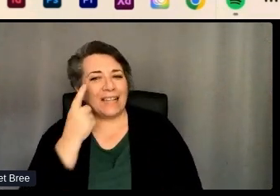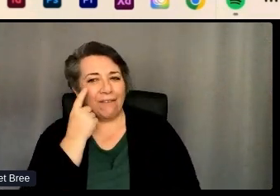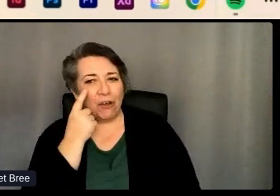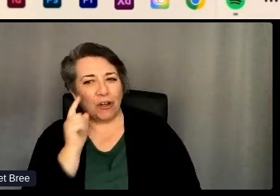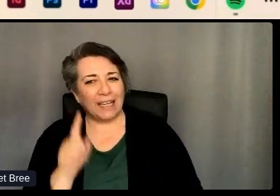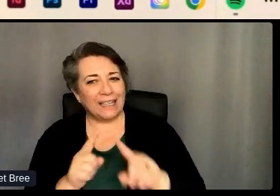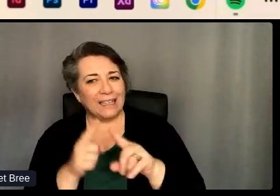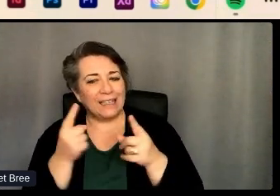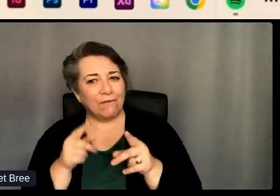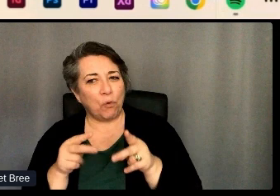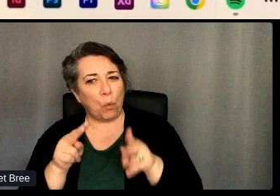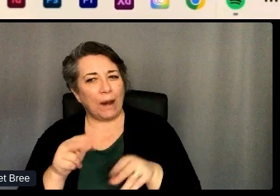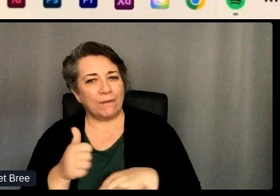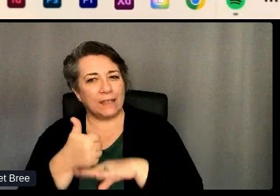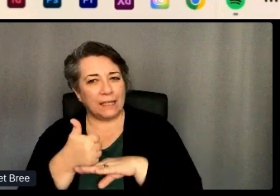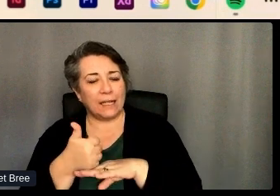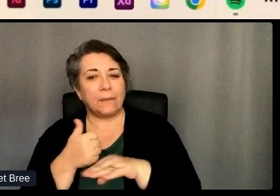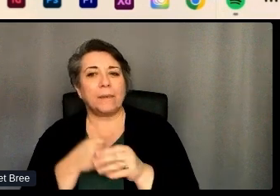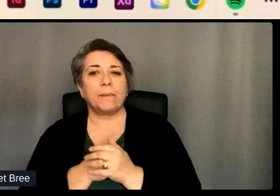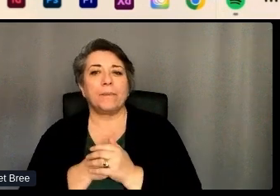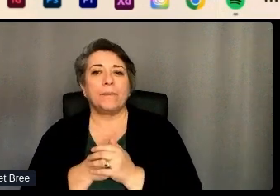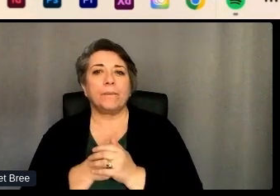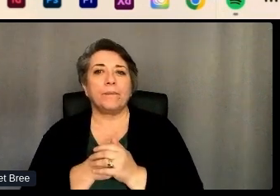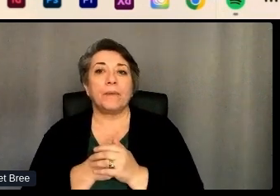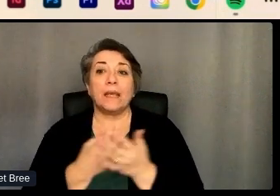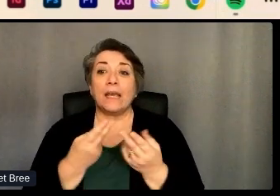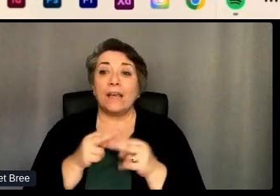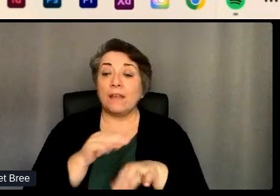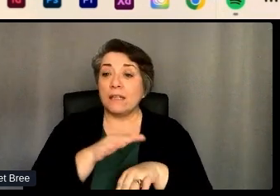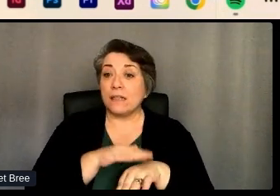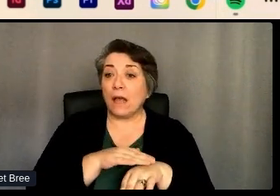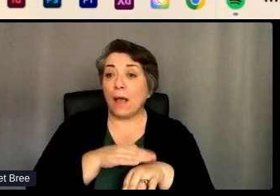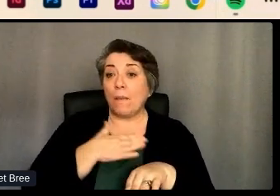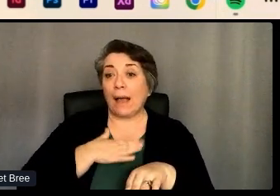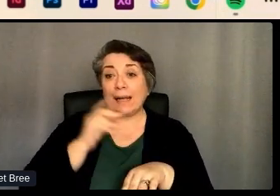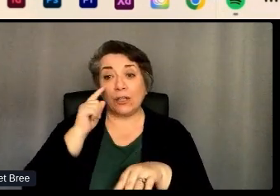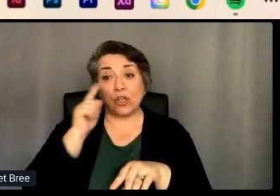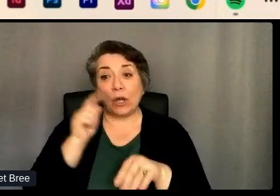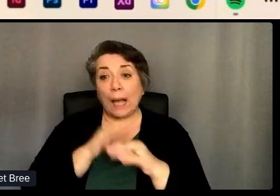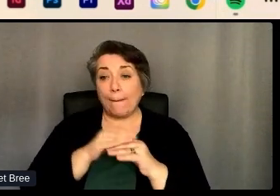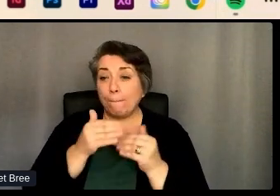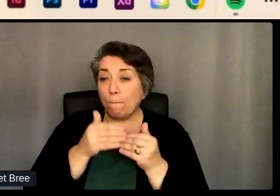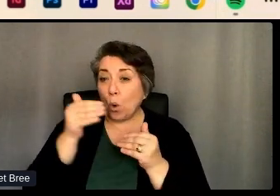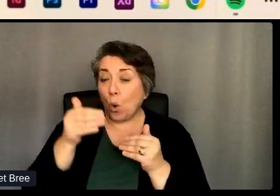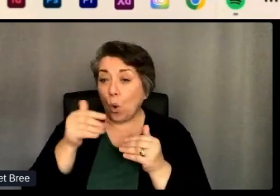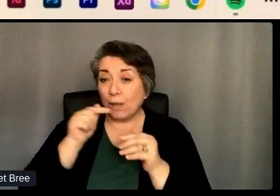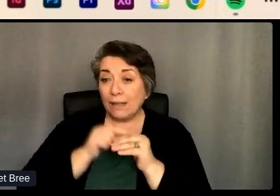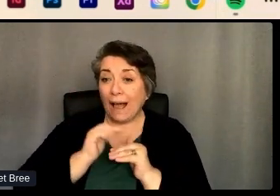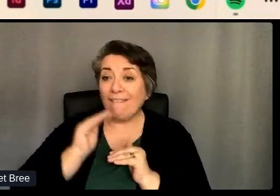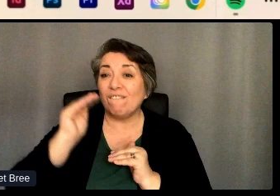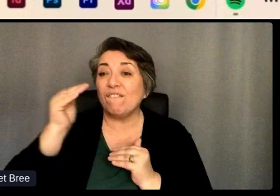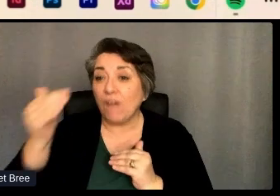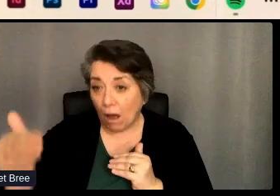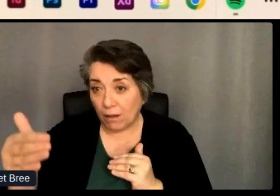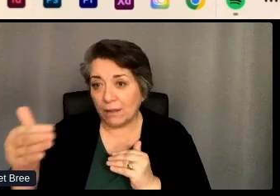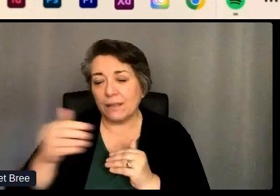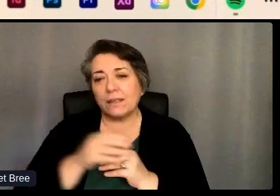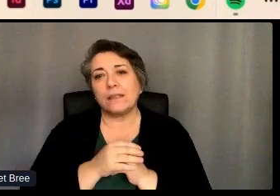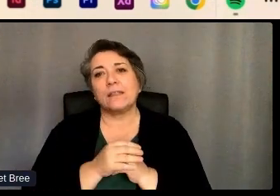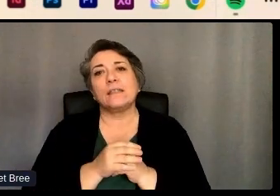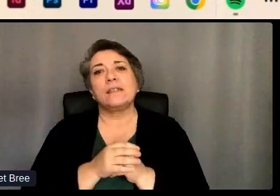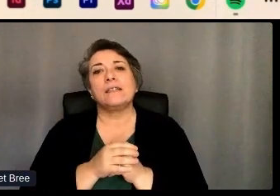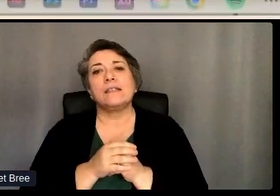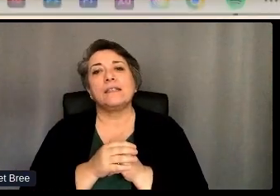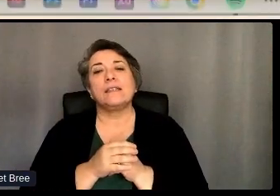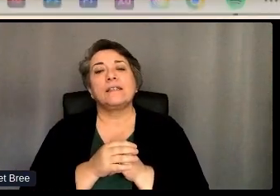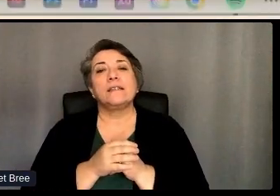macro, a more advanced capability, if we have the time for that, which allows you to create a sequence of actions in order to perform a very